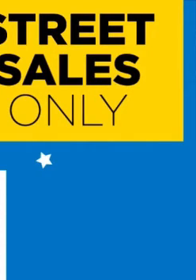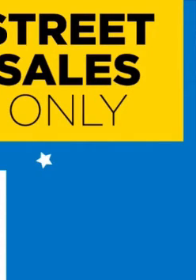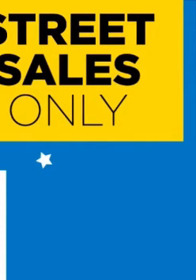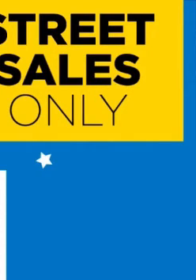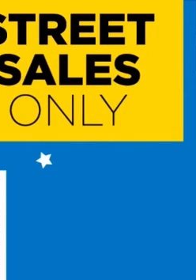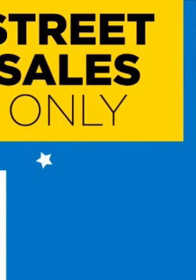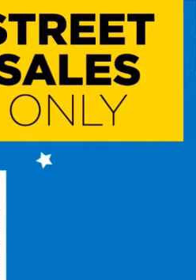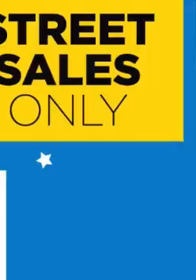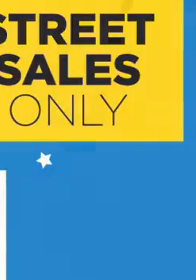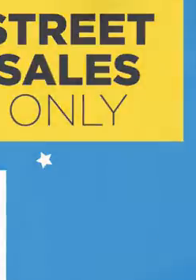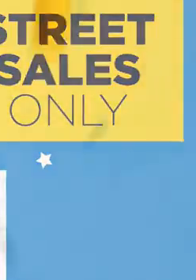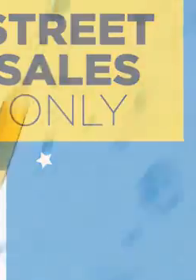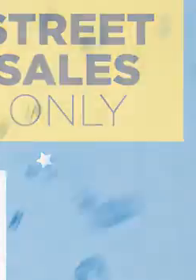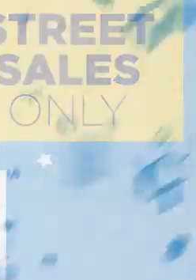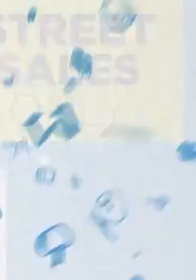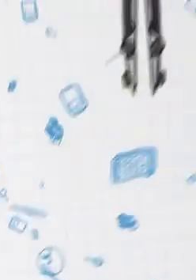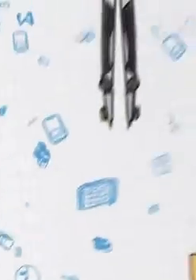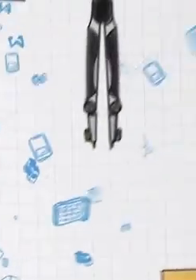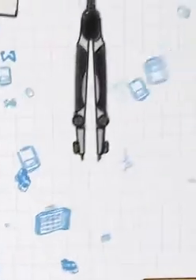Zoe and Zacky.